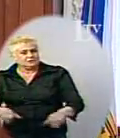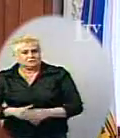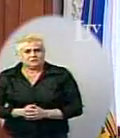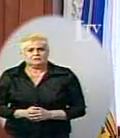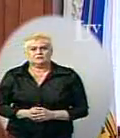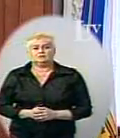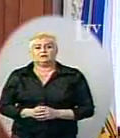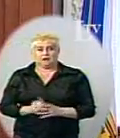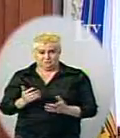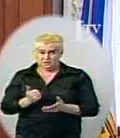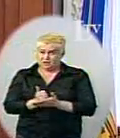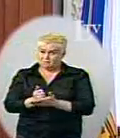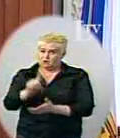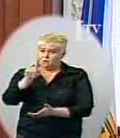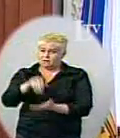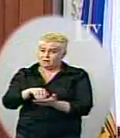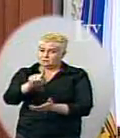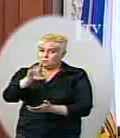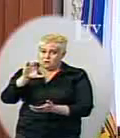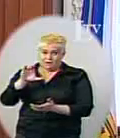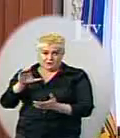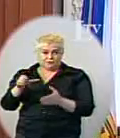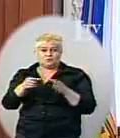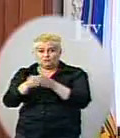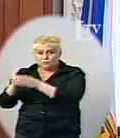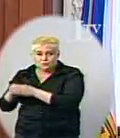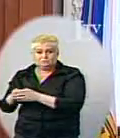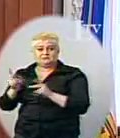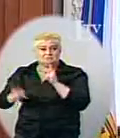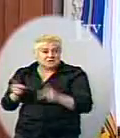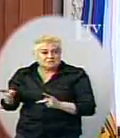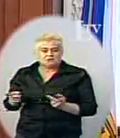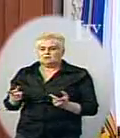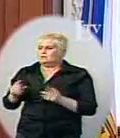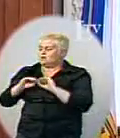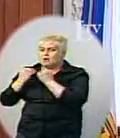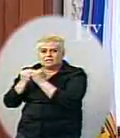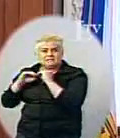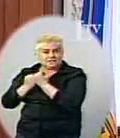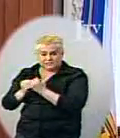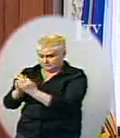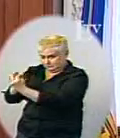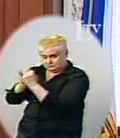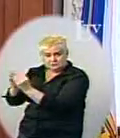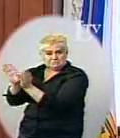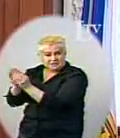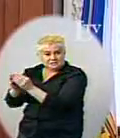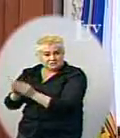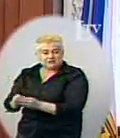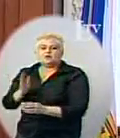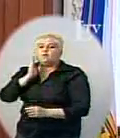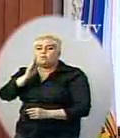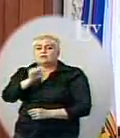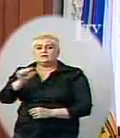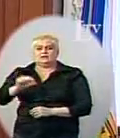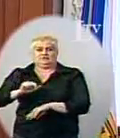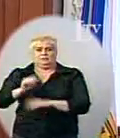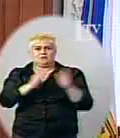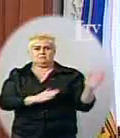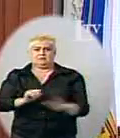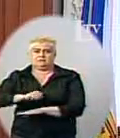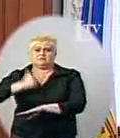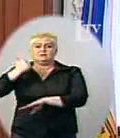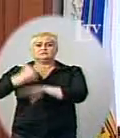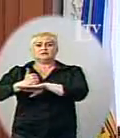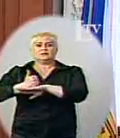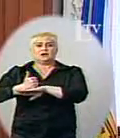1,100 individuals, groups, and organizations, my government will bring a plan that will help make Nova Scotia a